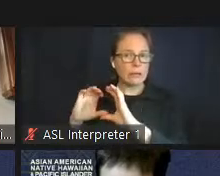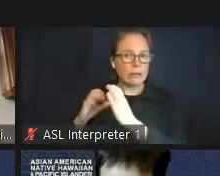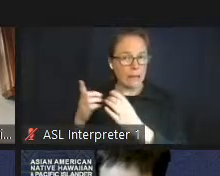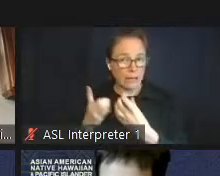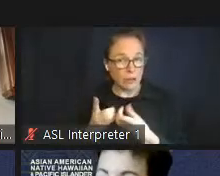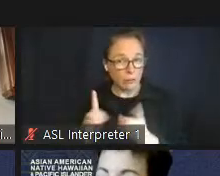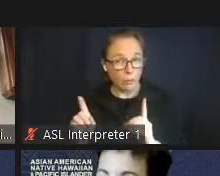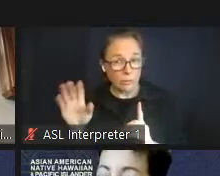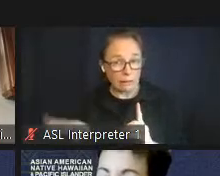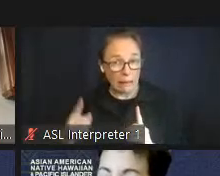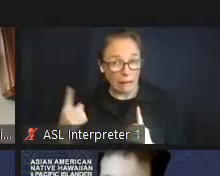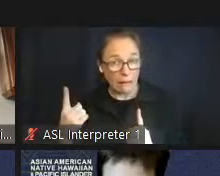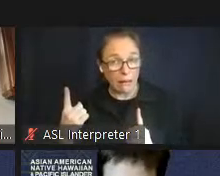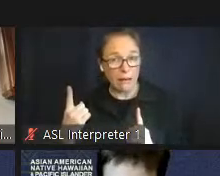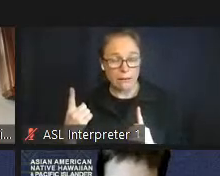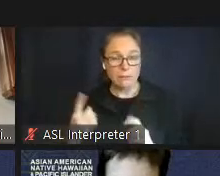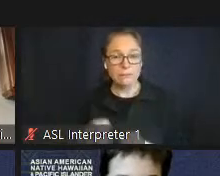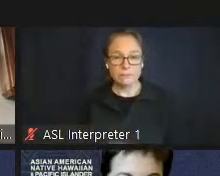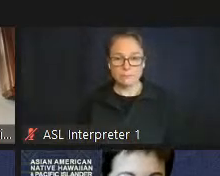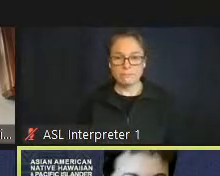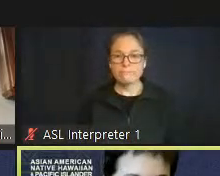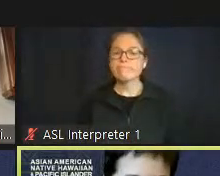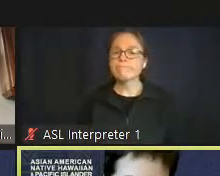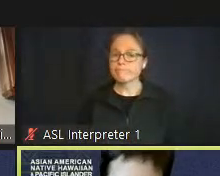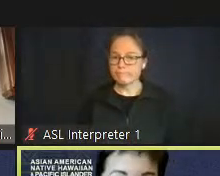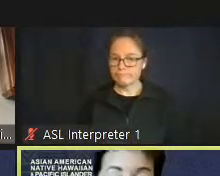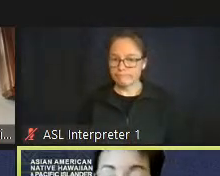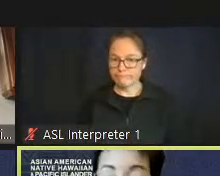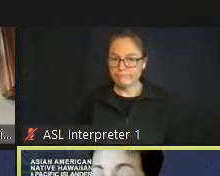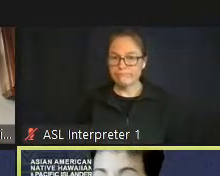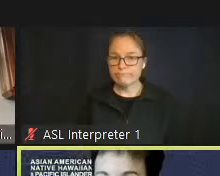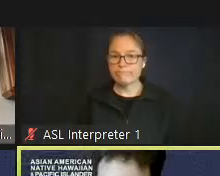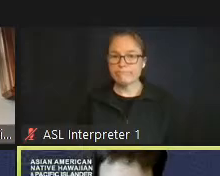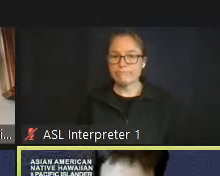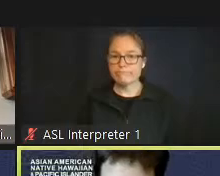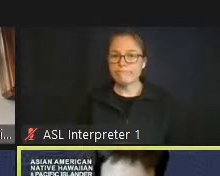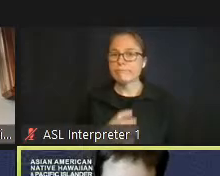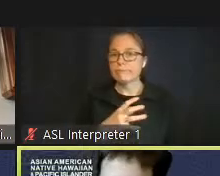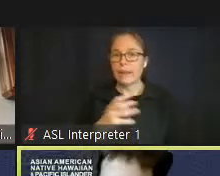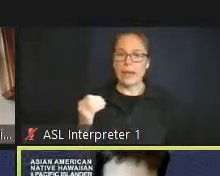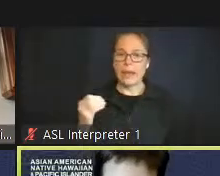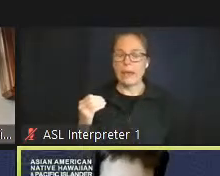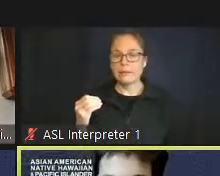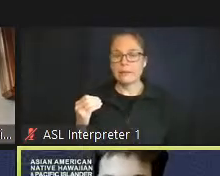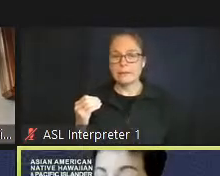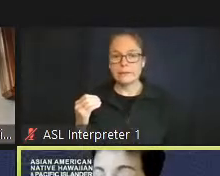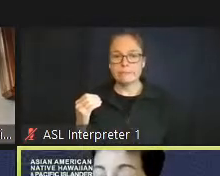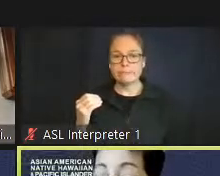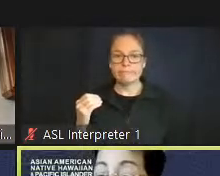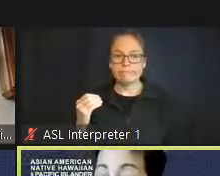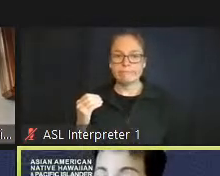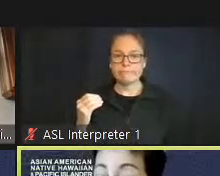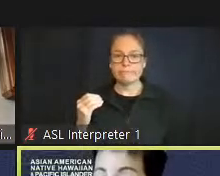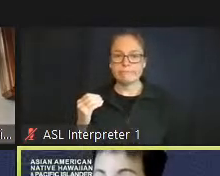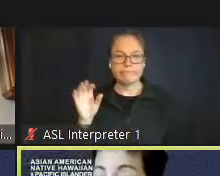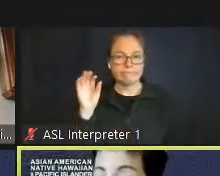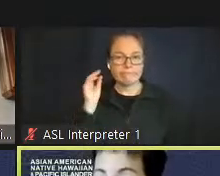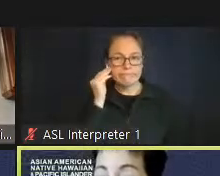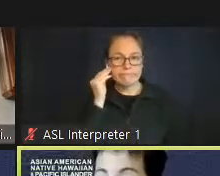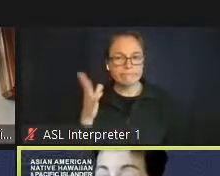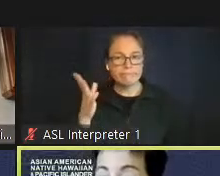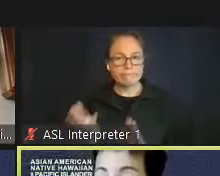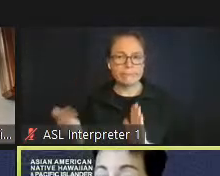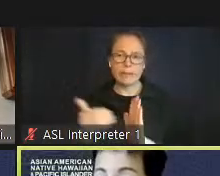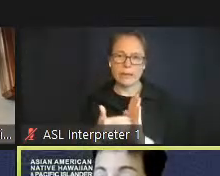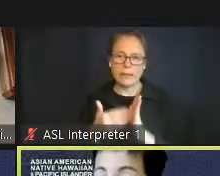effective practices that they're using. Yeah, and just in closing, I want to say again, I really